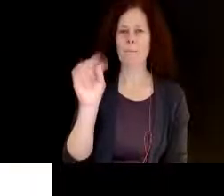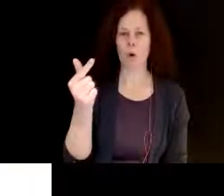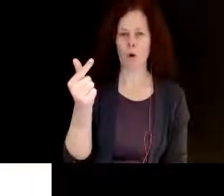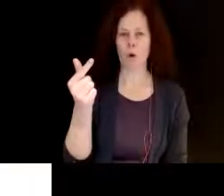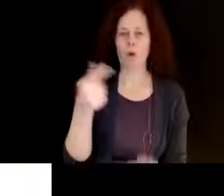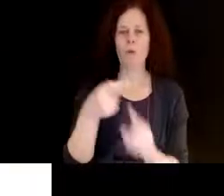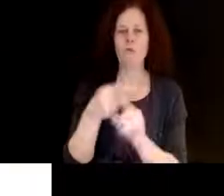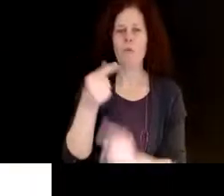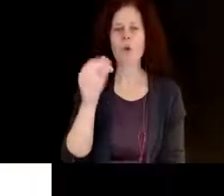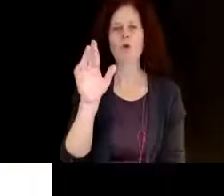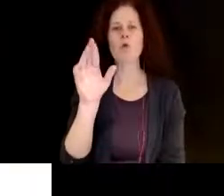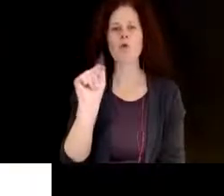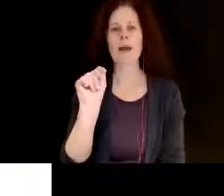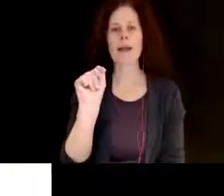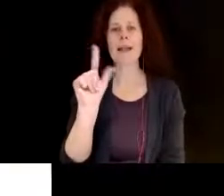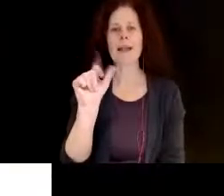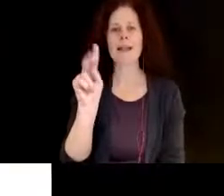Great Lakes Center.